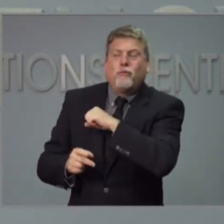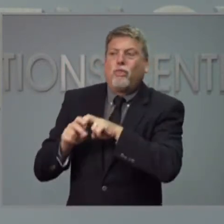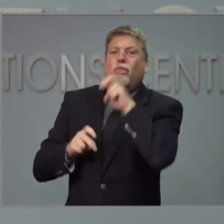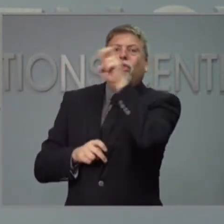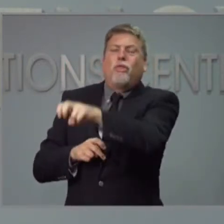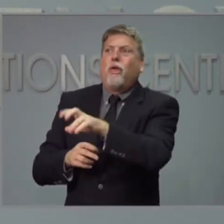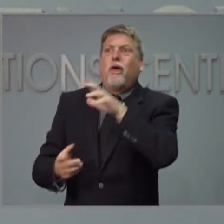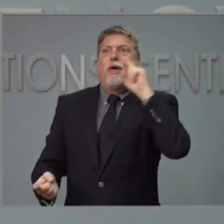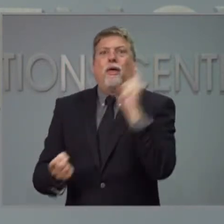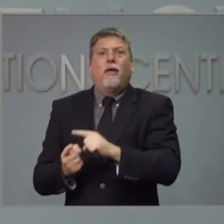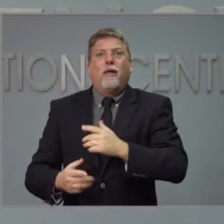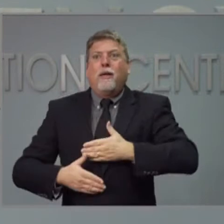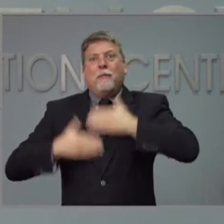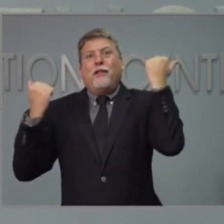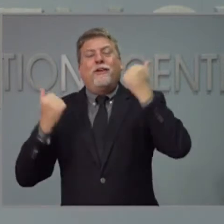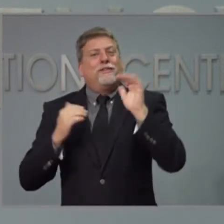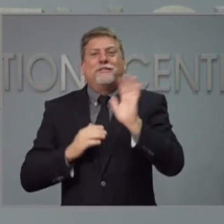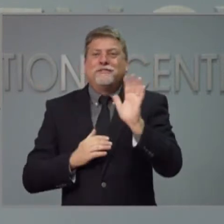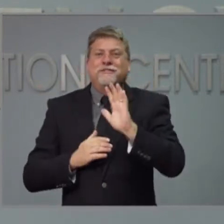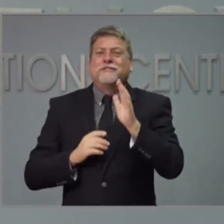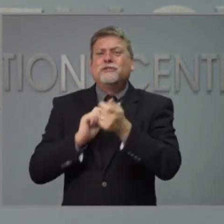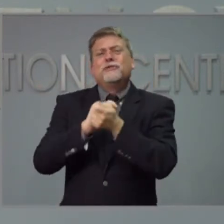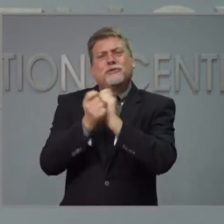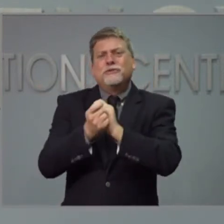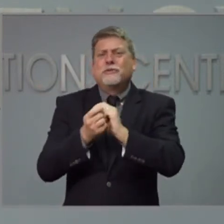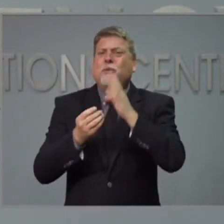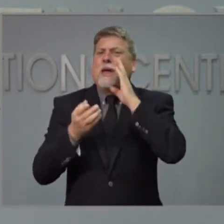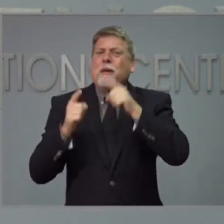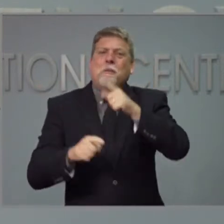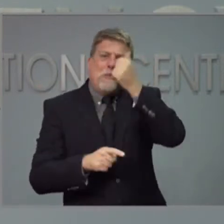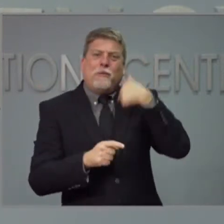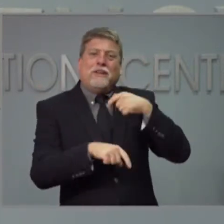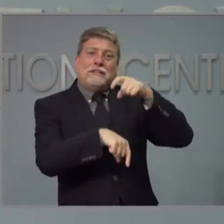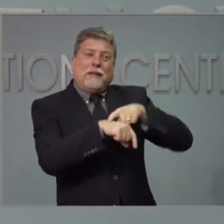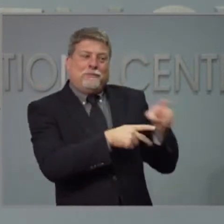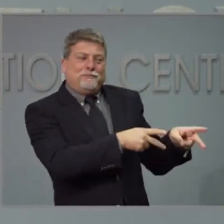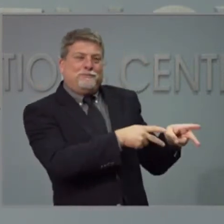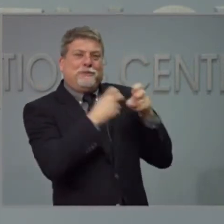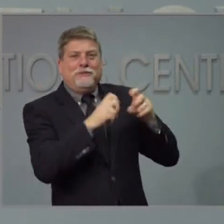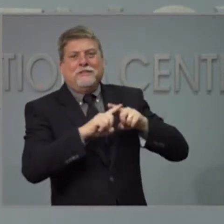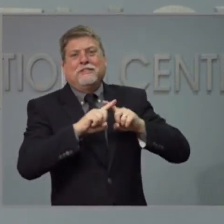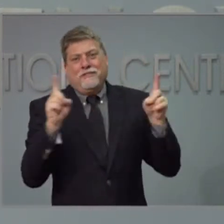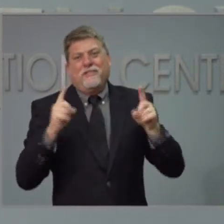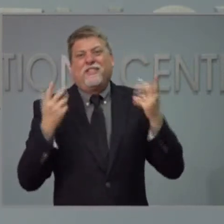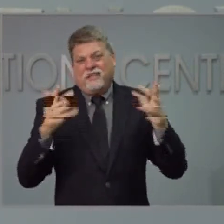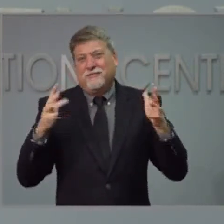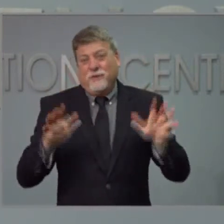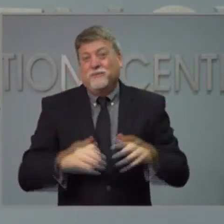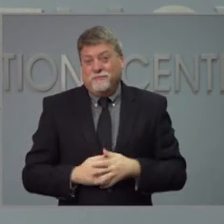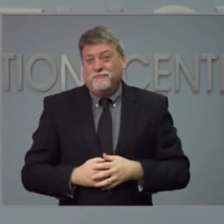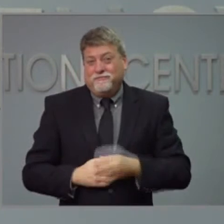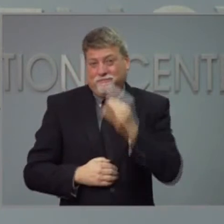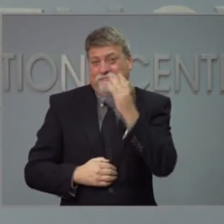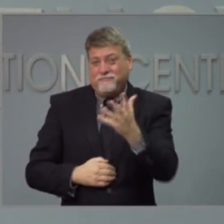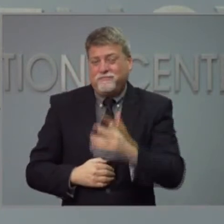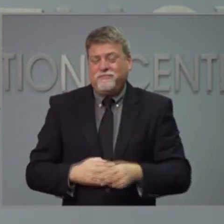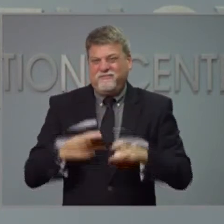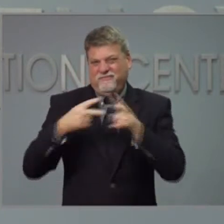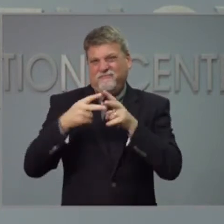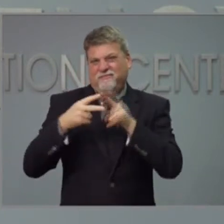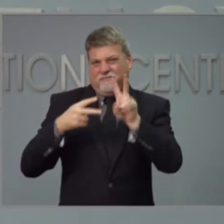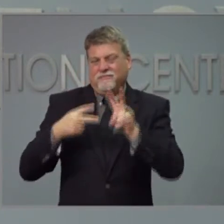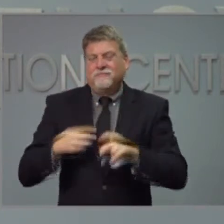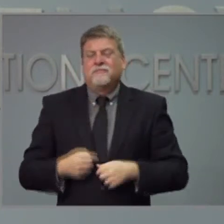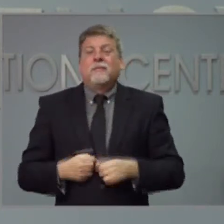in testing, deaths, and cases as we make these 2 changes to our dashboard. Okay, as far as numbers